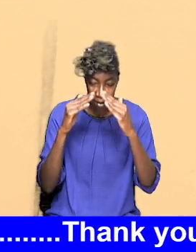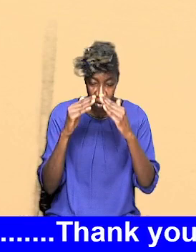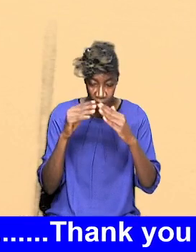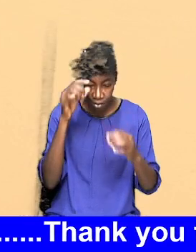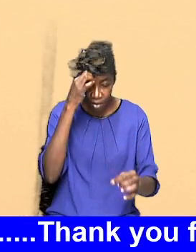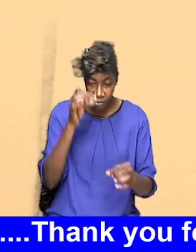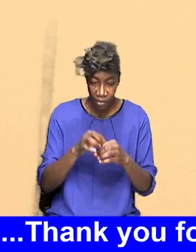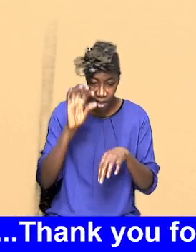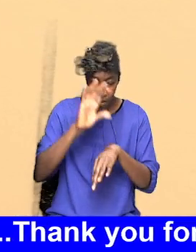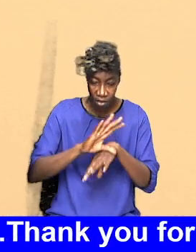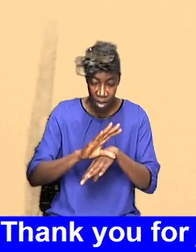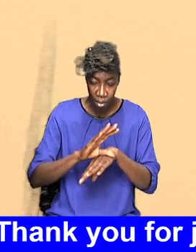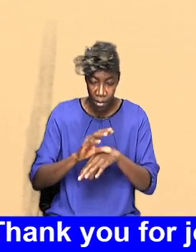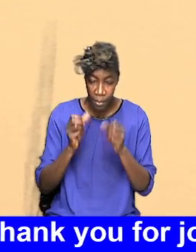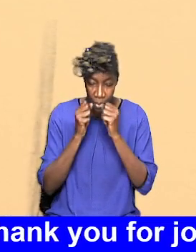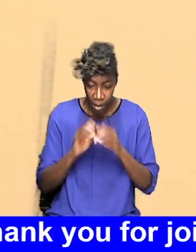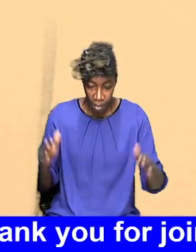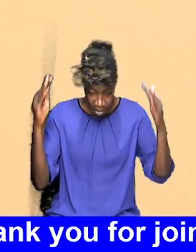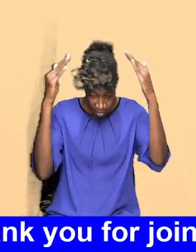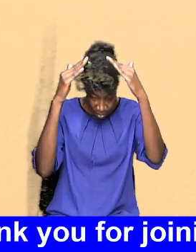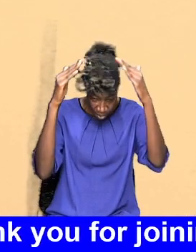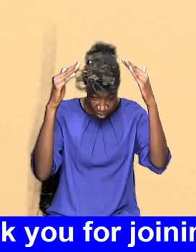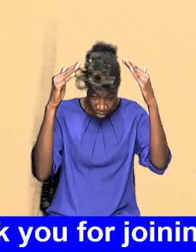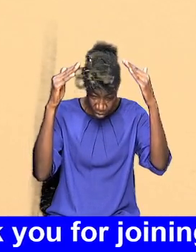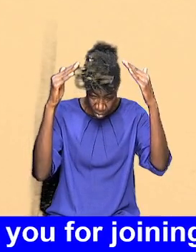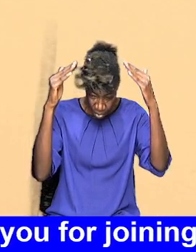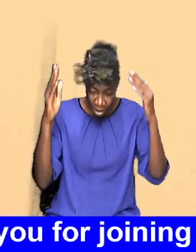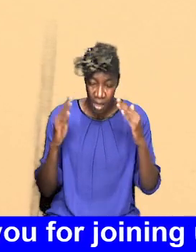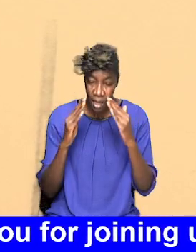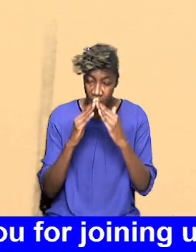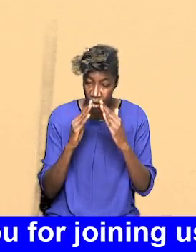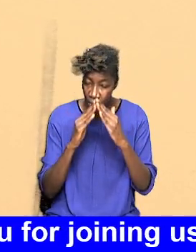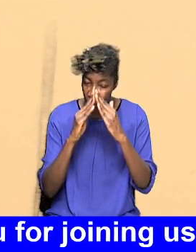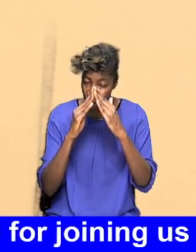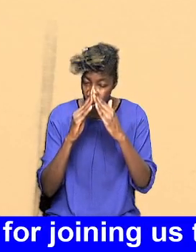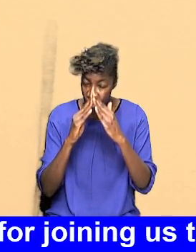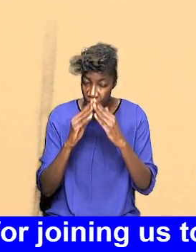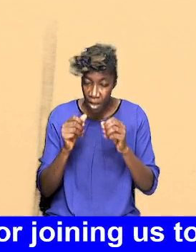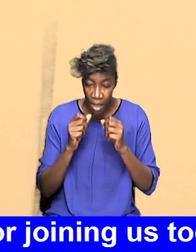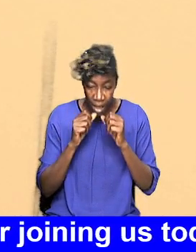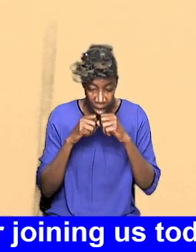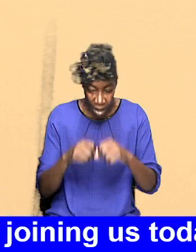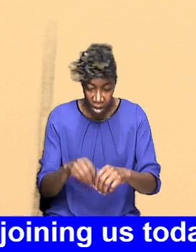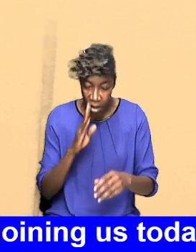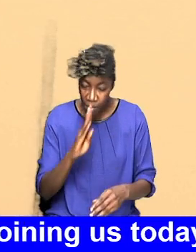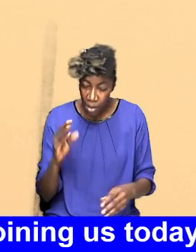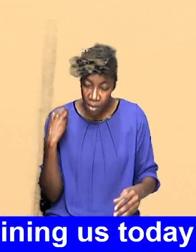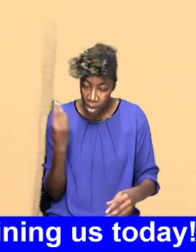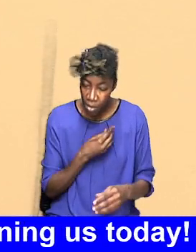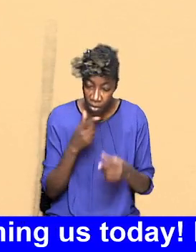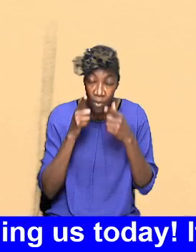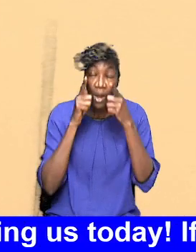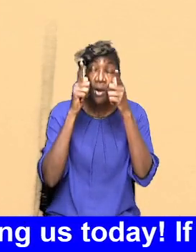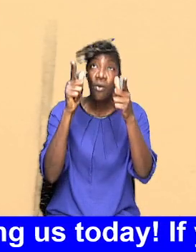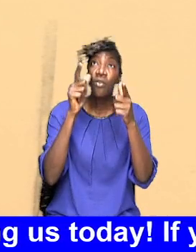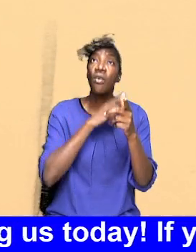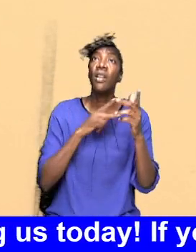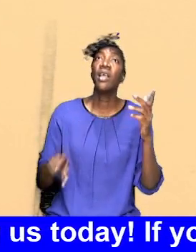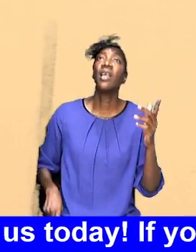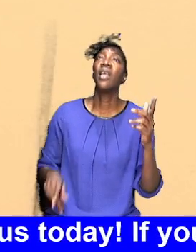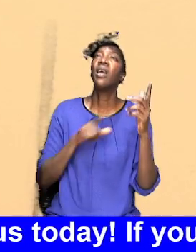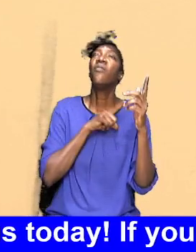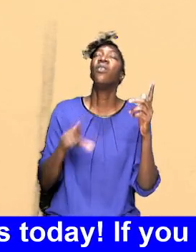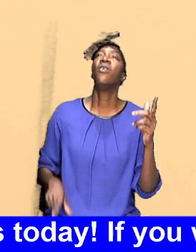bless Bishop Daly and his house. Continue, Lord, to be with us as we look to you, who is the King of Kings and the Lord of